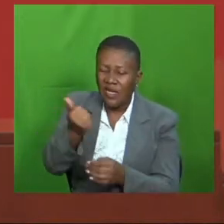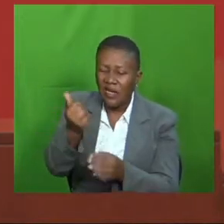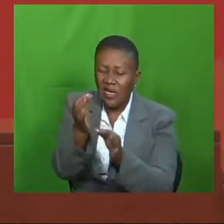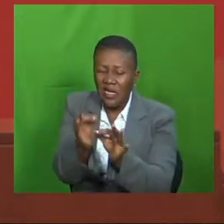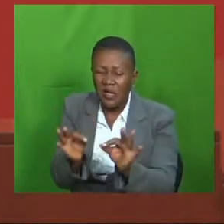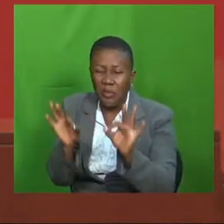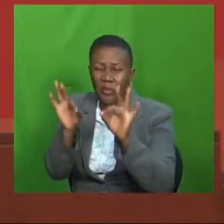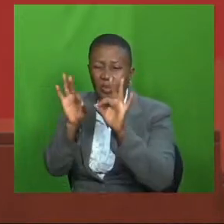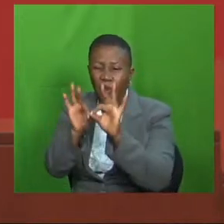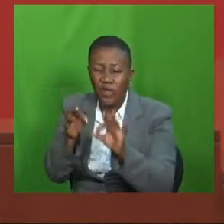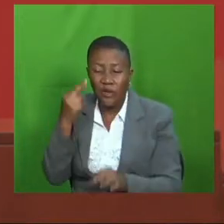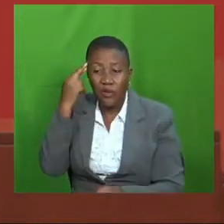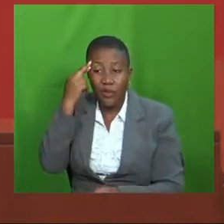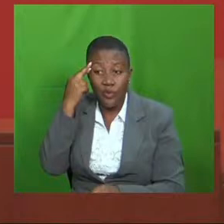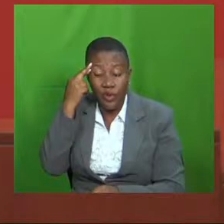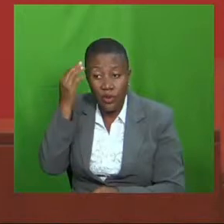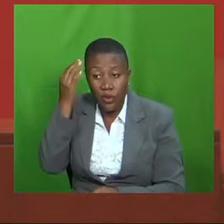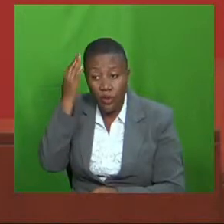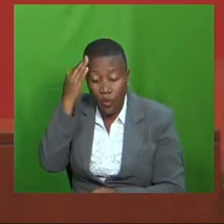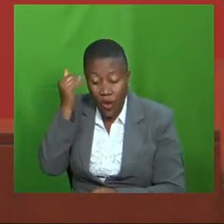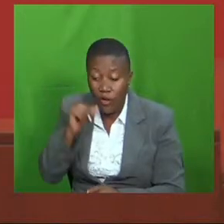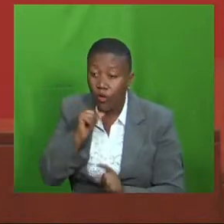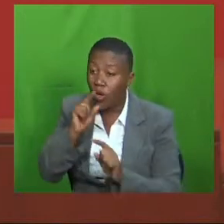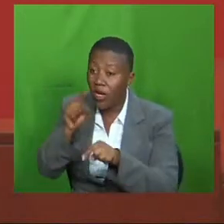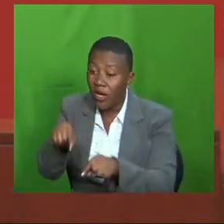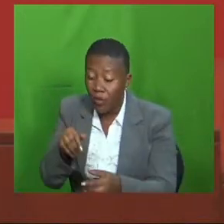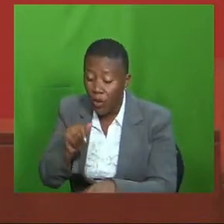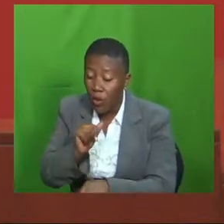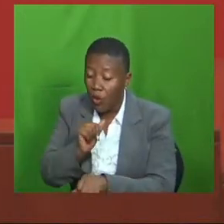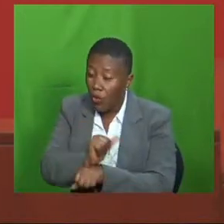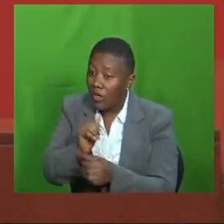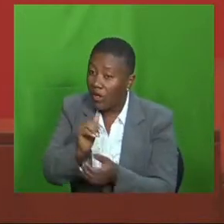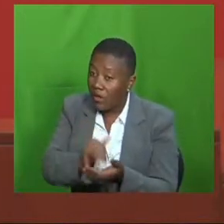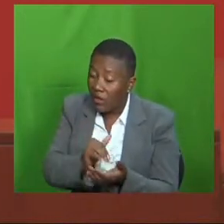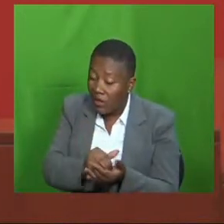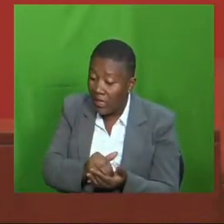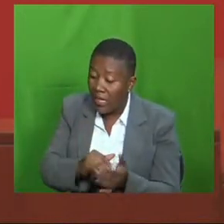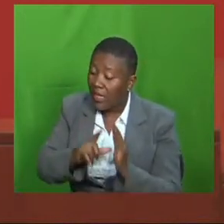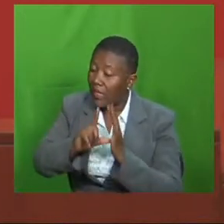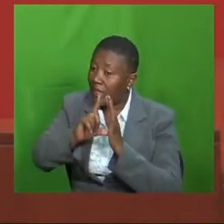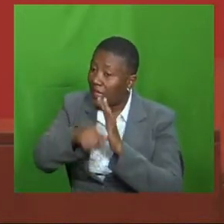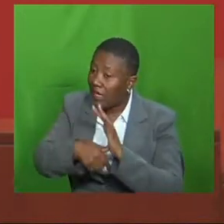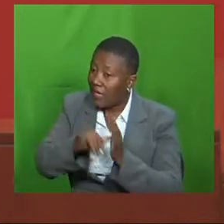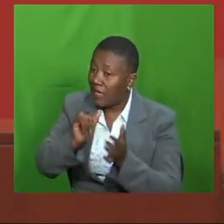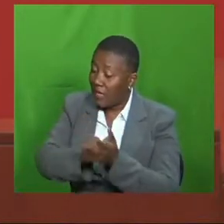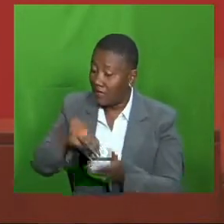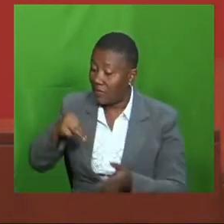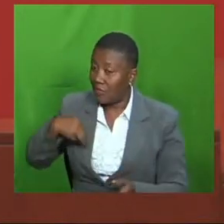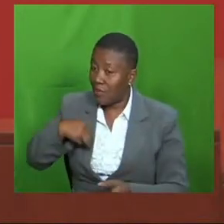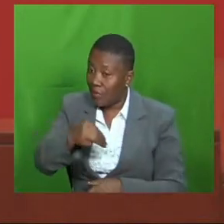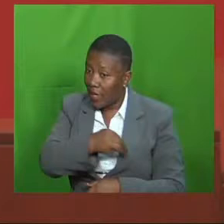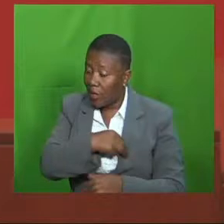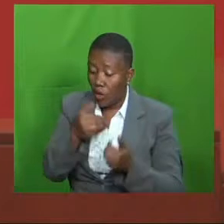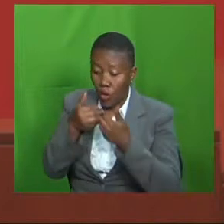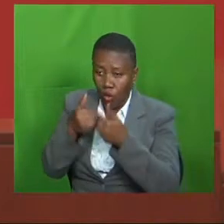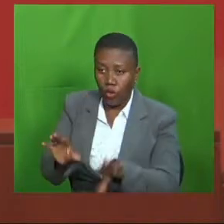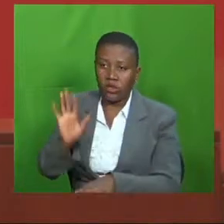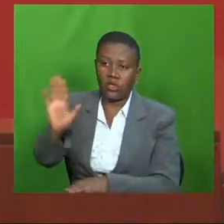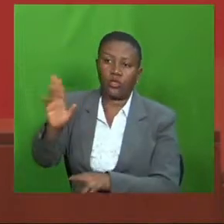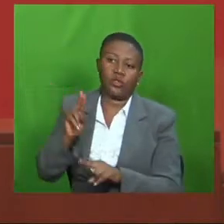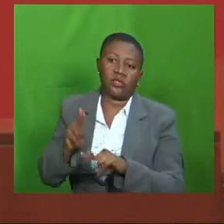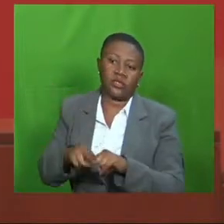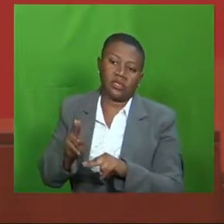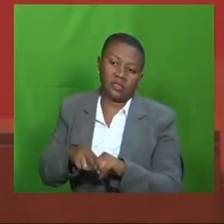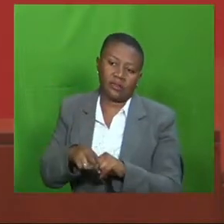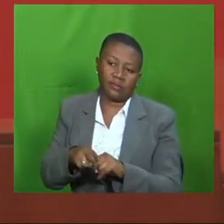Privileges, the member automatically vacates the seat.